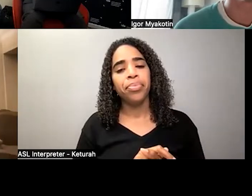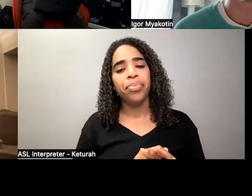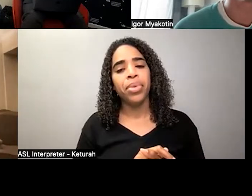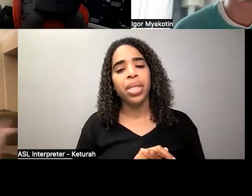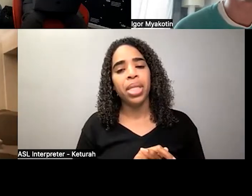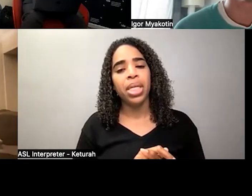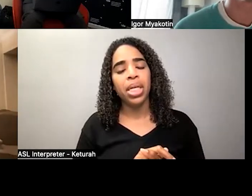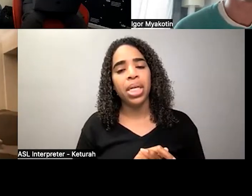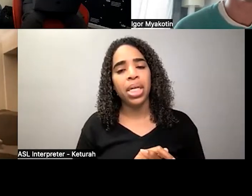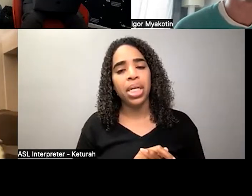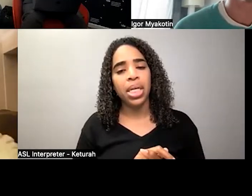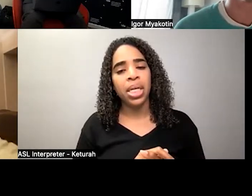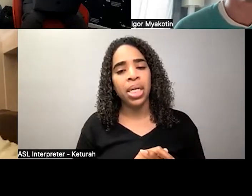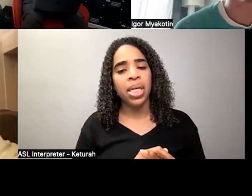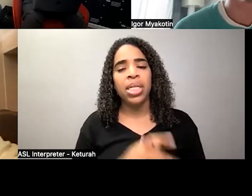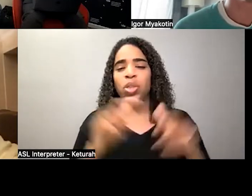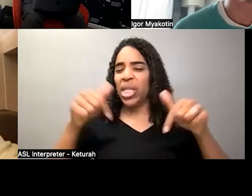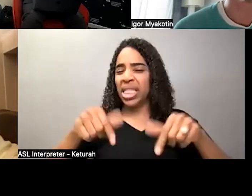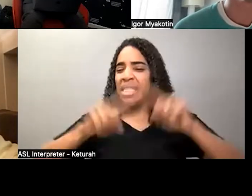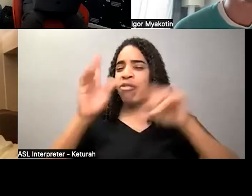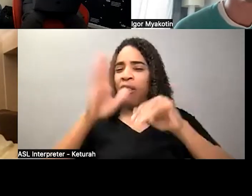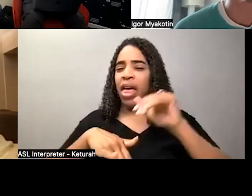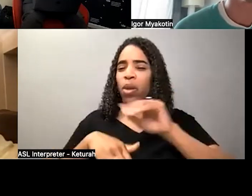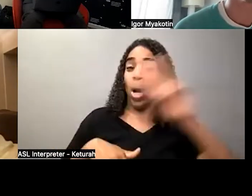here, like in the Western countries.